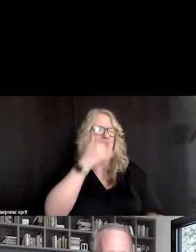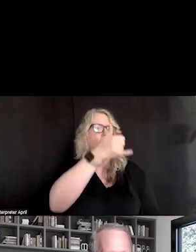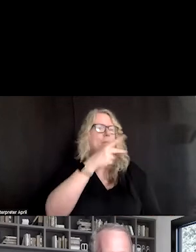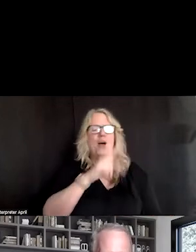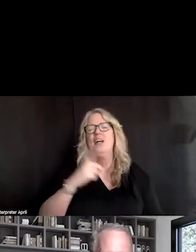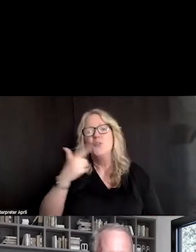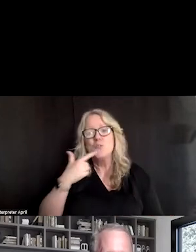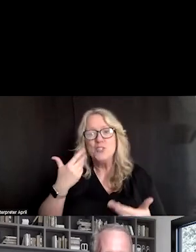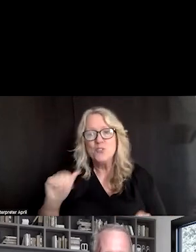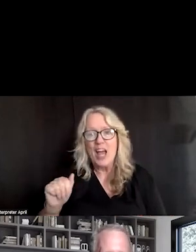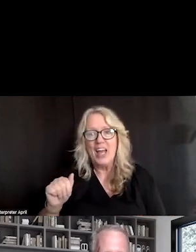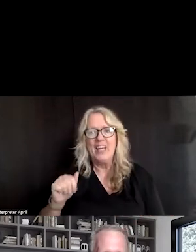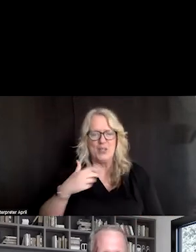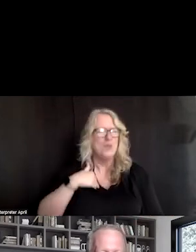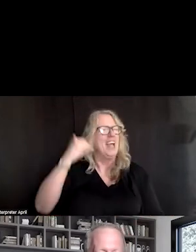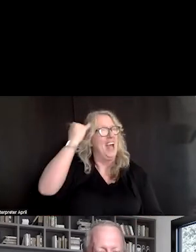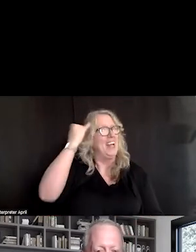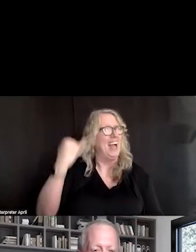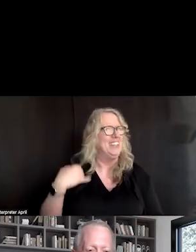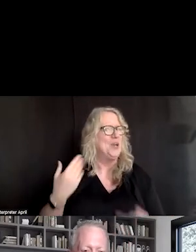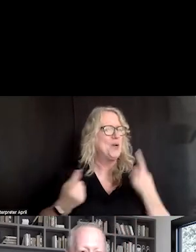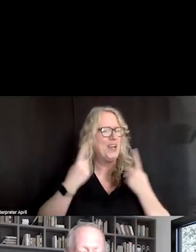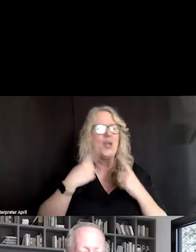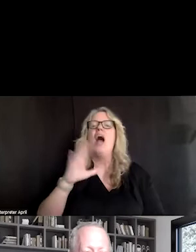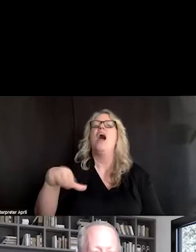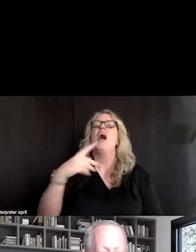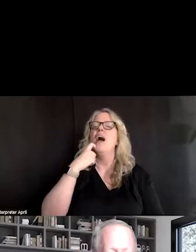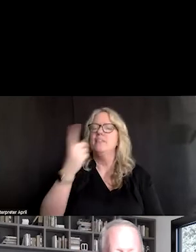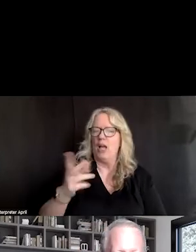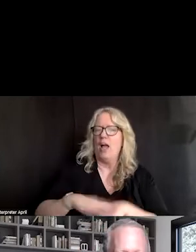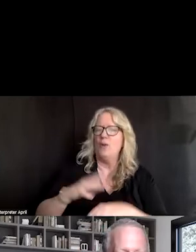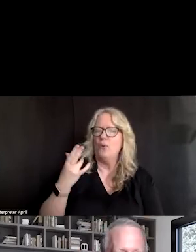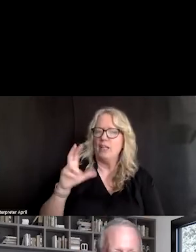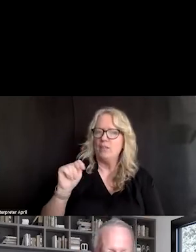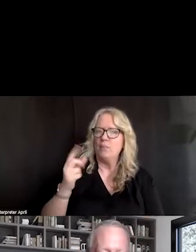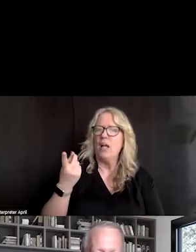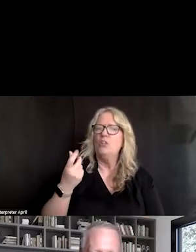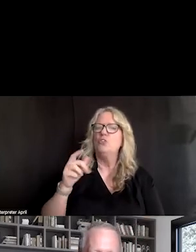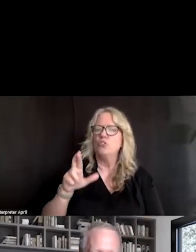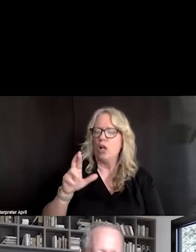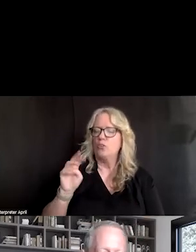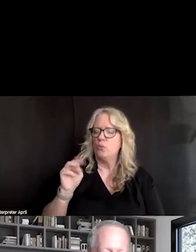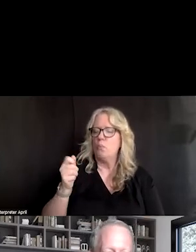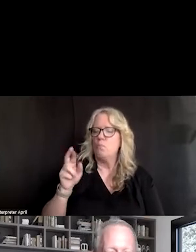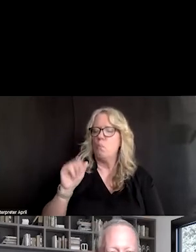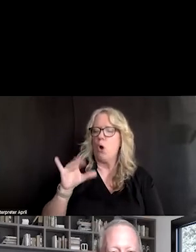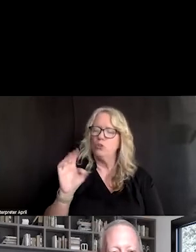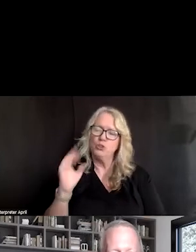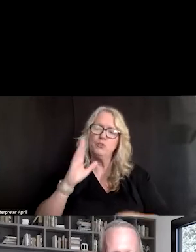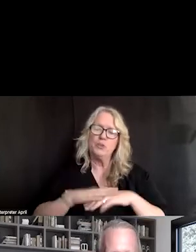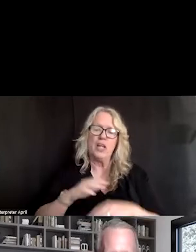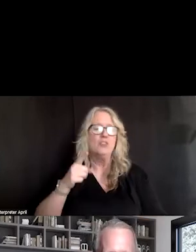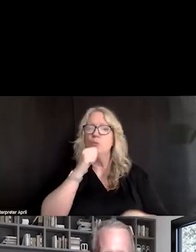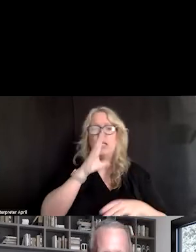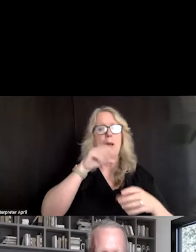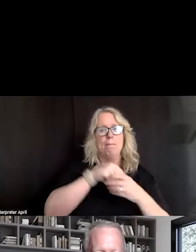try. We had an idea that might have been. You can call, I tell you, I'll give you a hint. Dr. Margie Balfour is on this call and she was not part